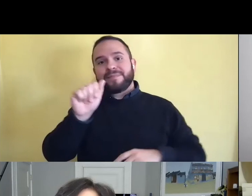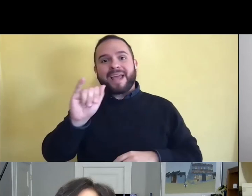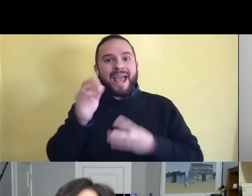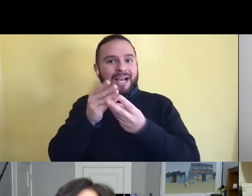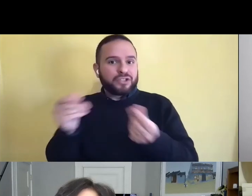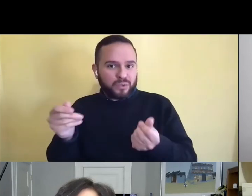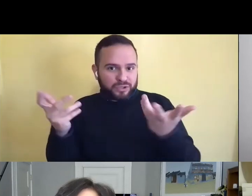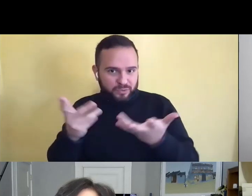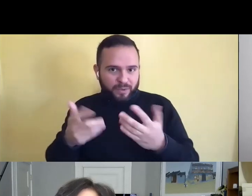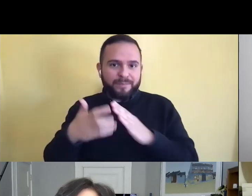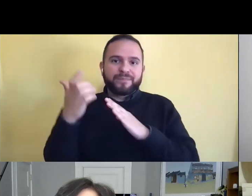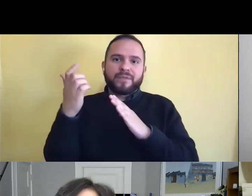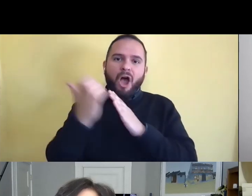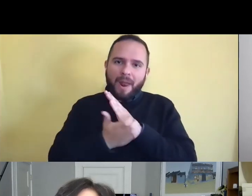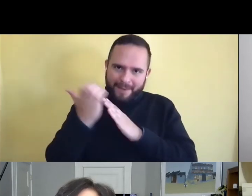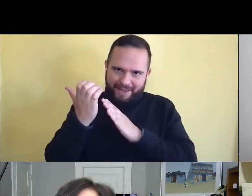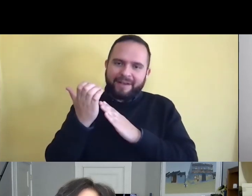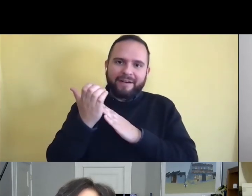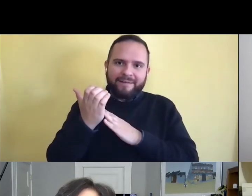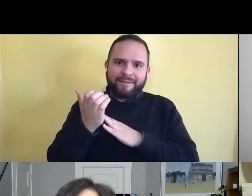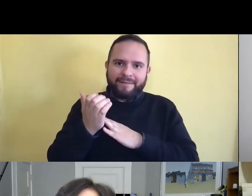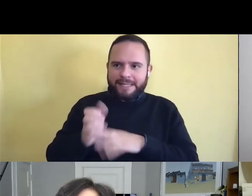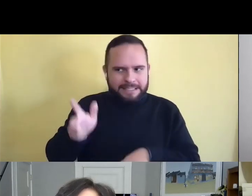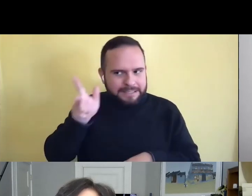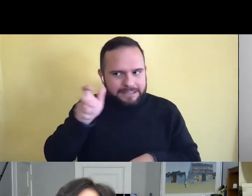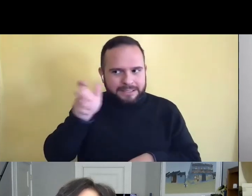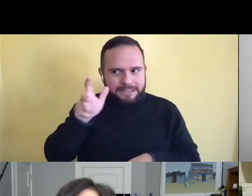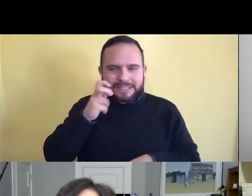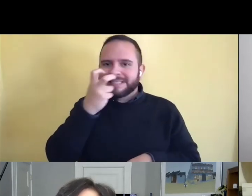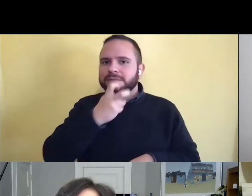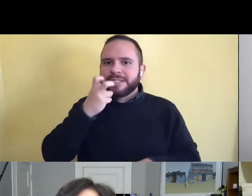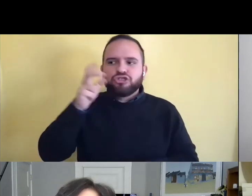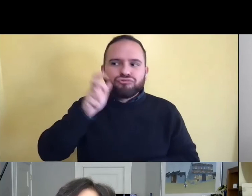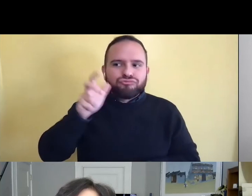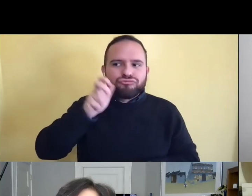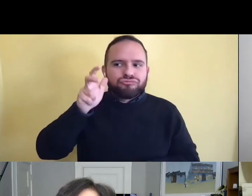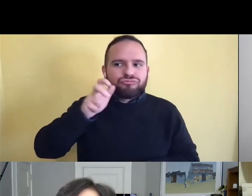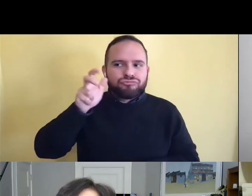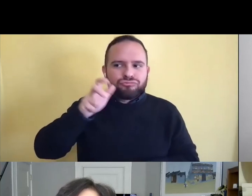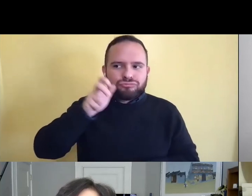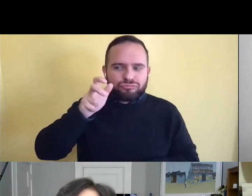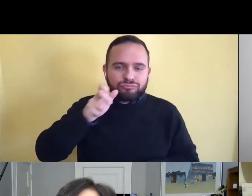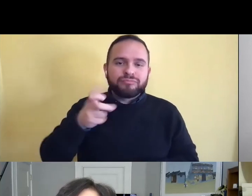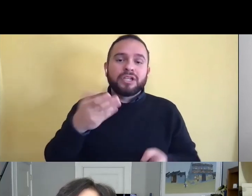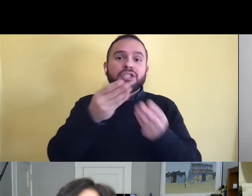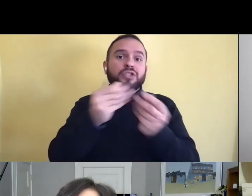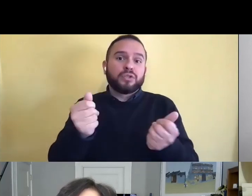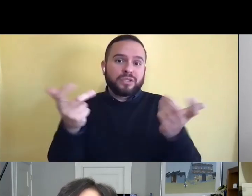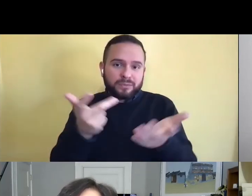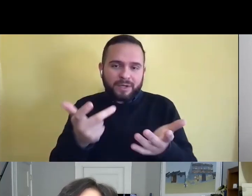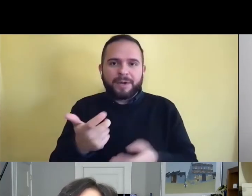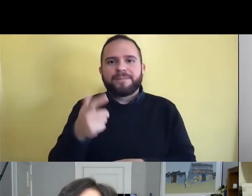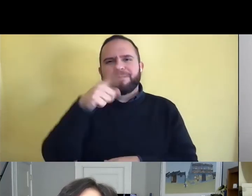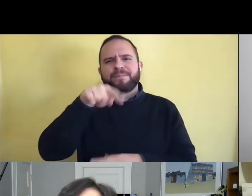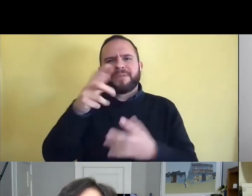is automatically picking up speech recognition. And so there's this solution where they're trying to bring both